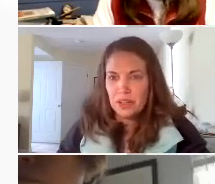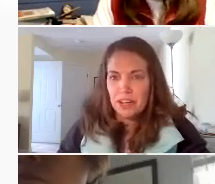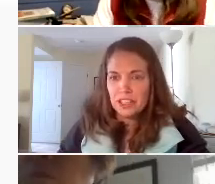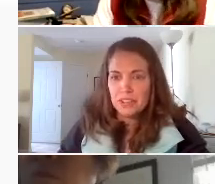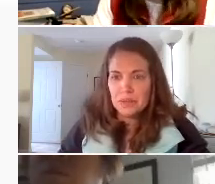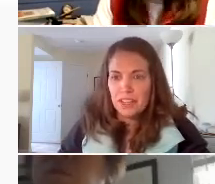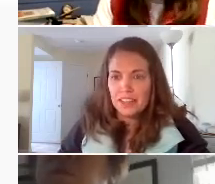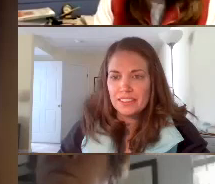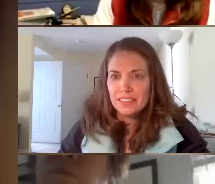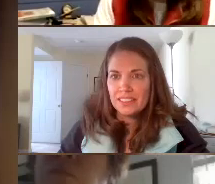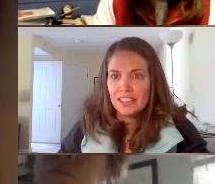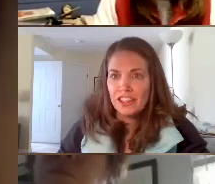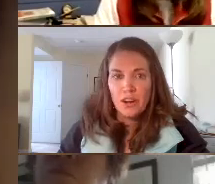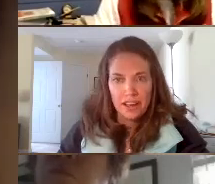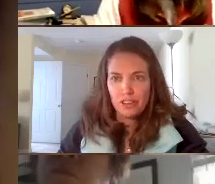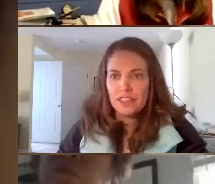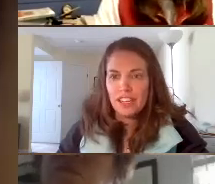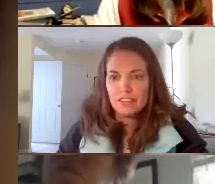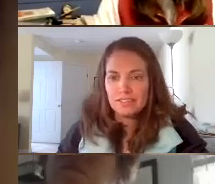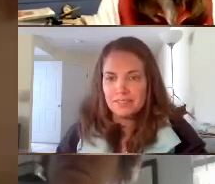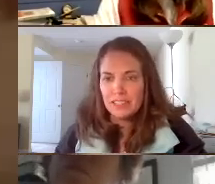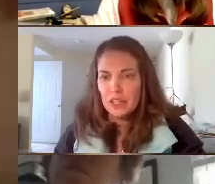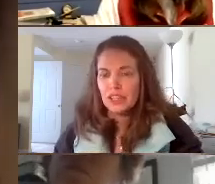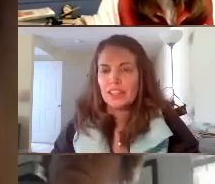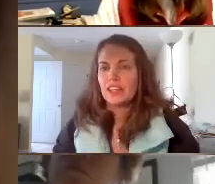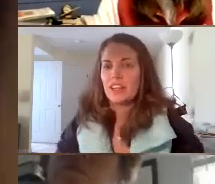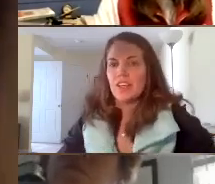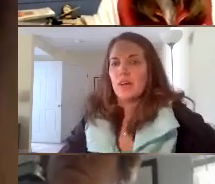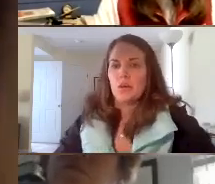Maybe she'll I'm sorry, come back. you've lost my video? No, I have your video.